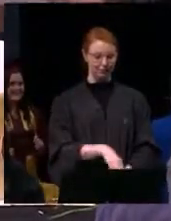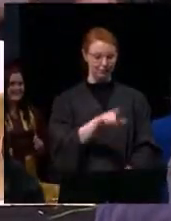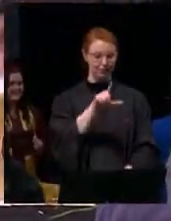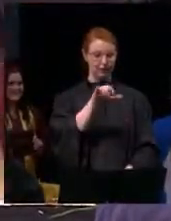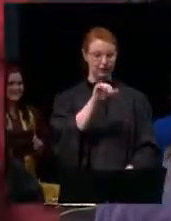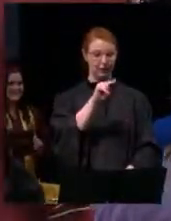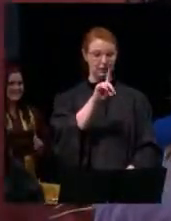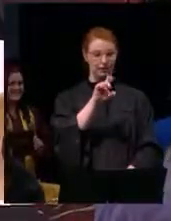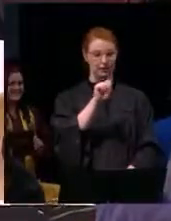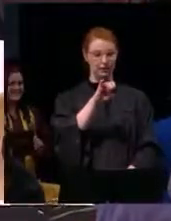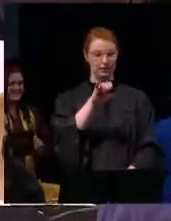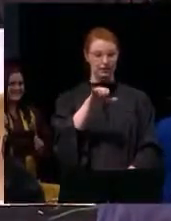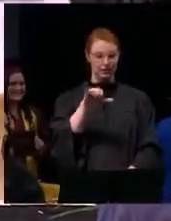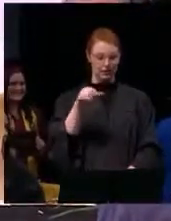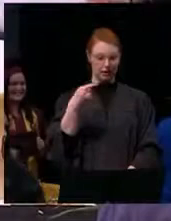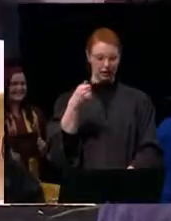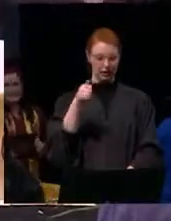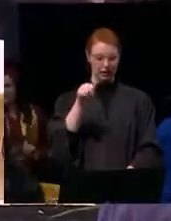Lindsay Gerhold.